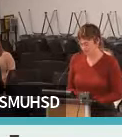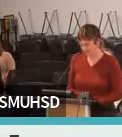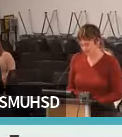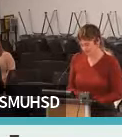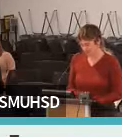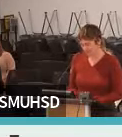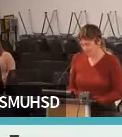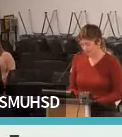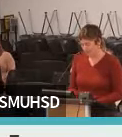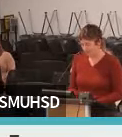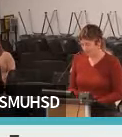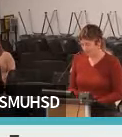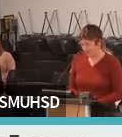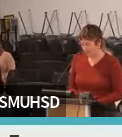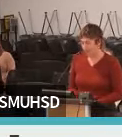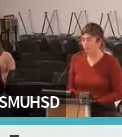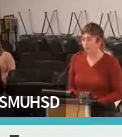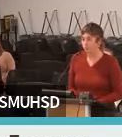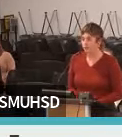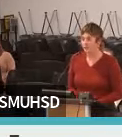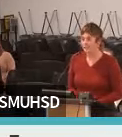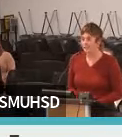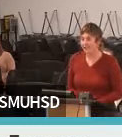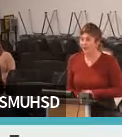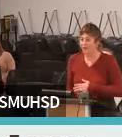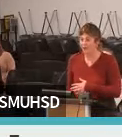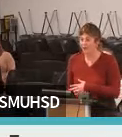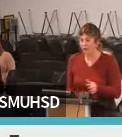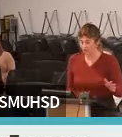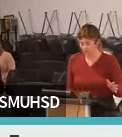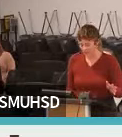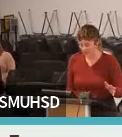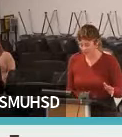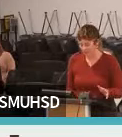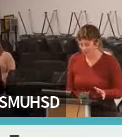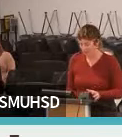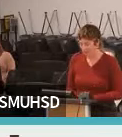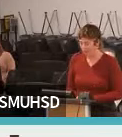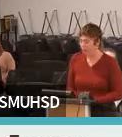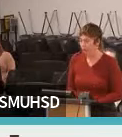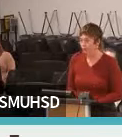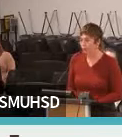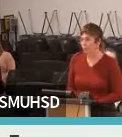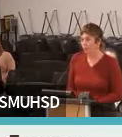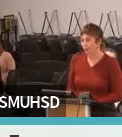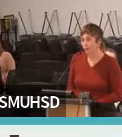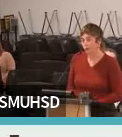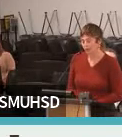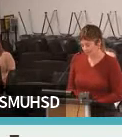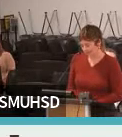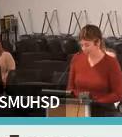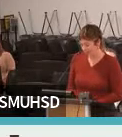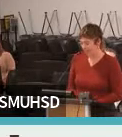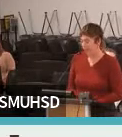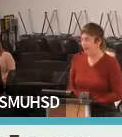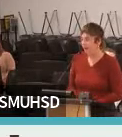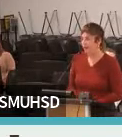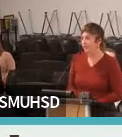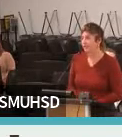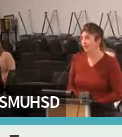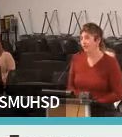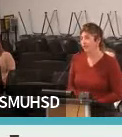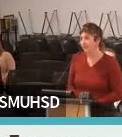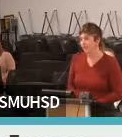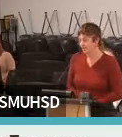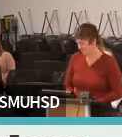voice. Ultimately, our profile will serve as the anchor for all of our collaboration going forward around program curriculum and our